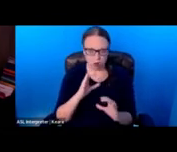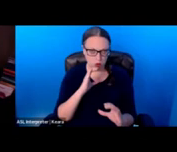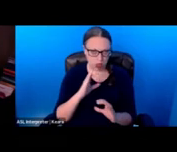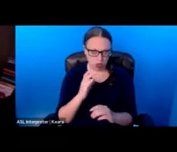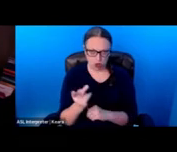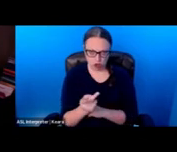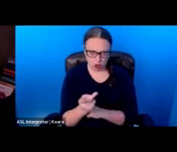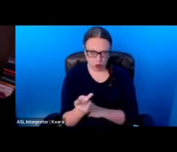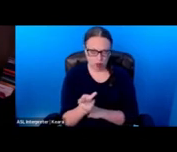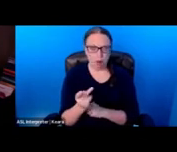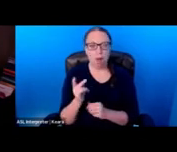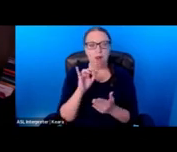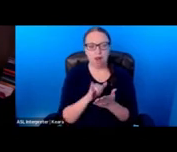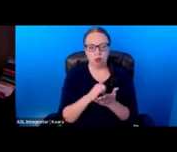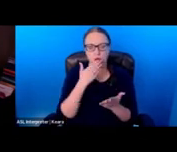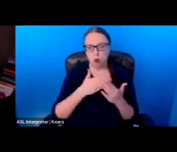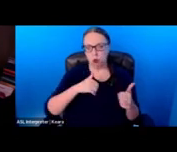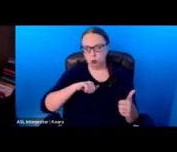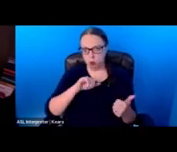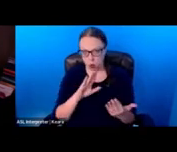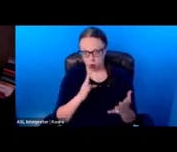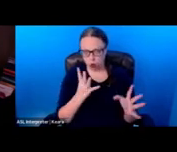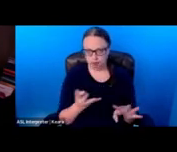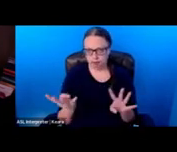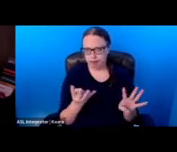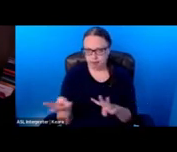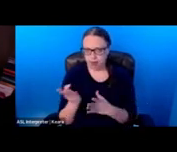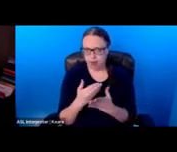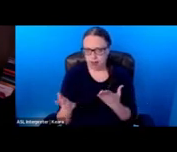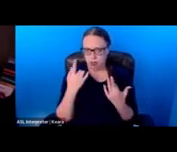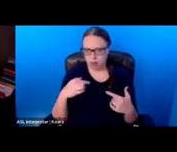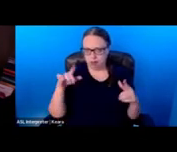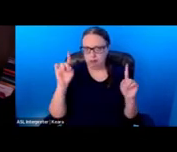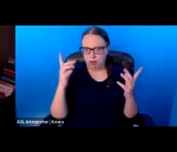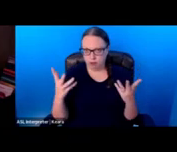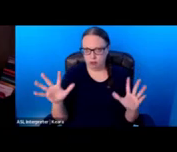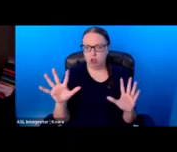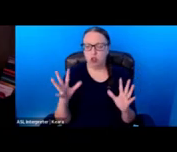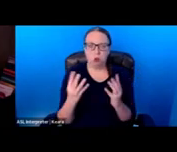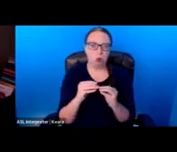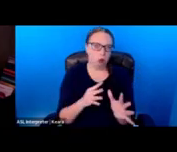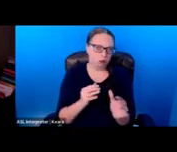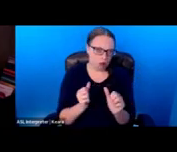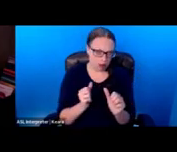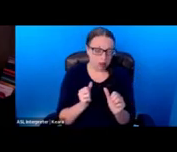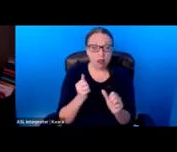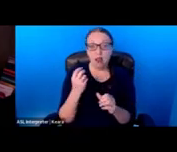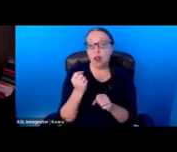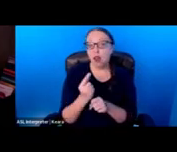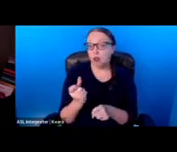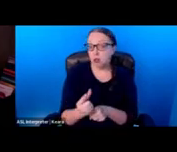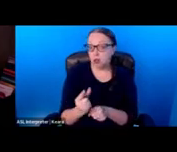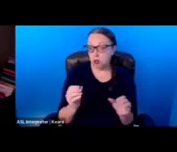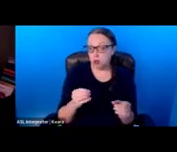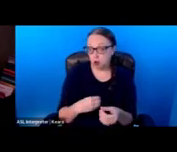it's a pipeline to get things done a little bit quicker. Every year the office produces a report that discusses the challenges